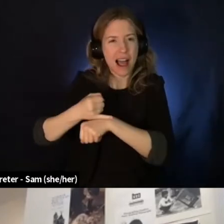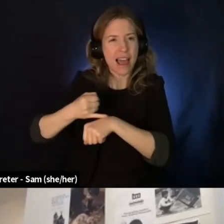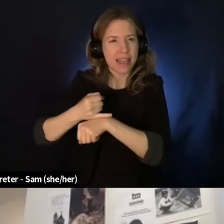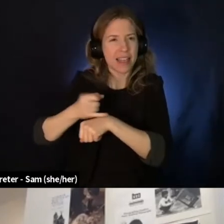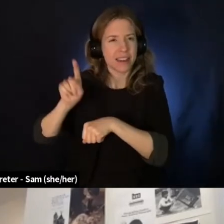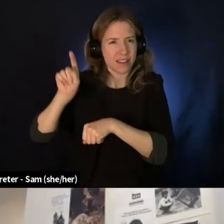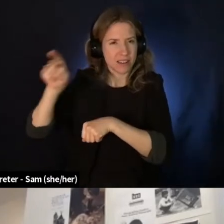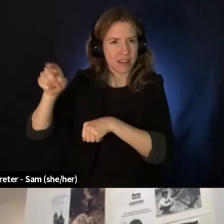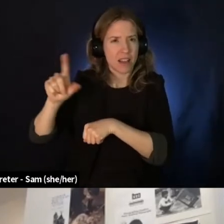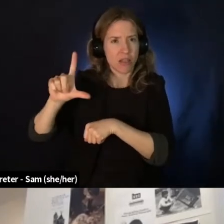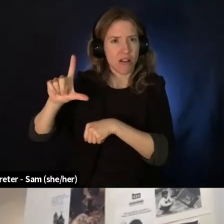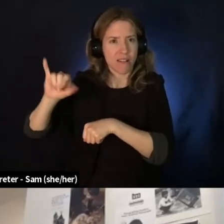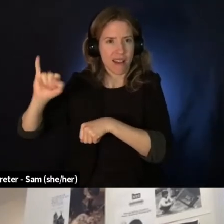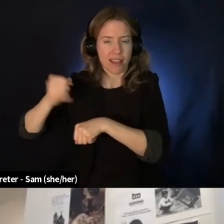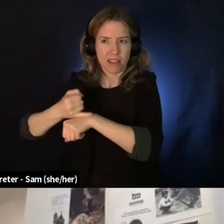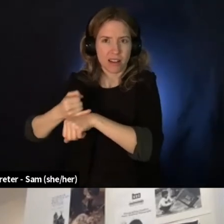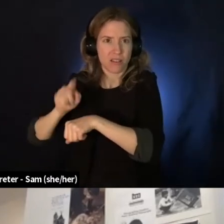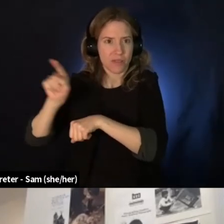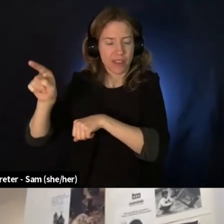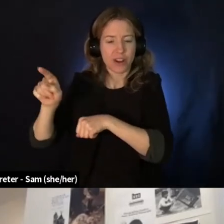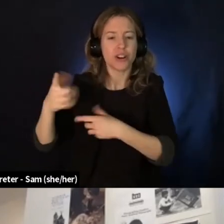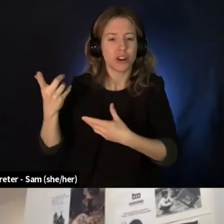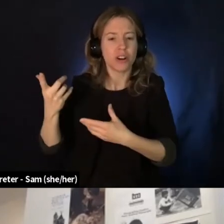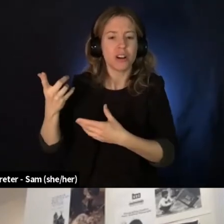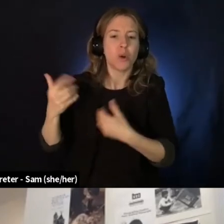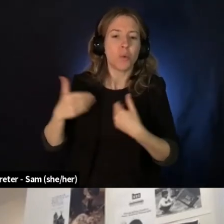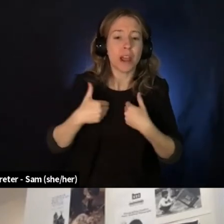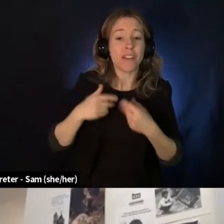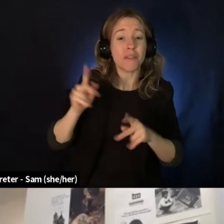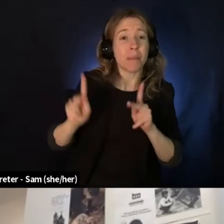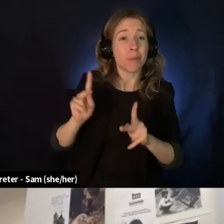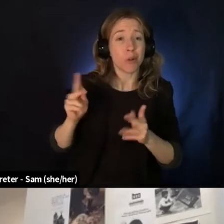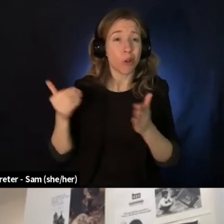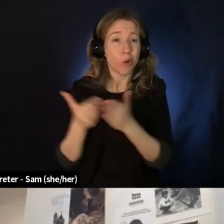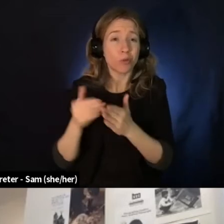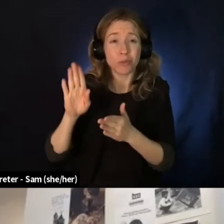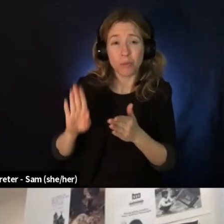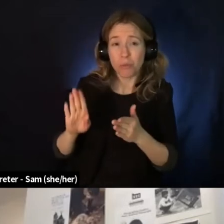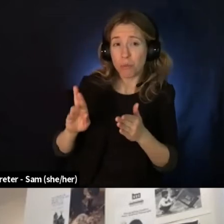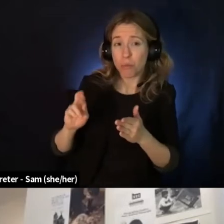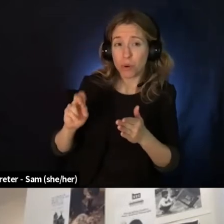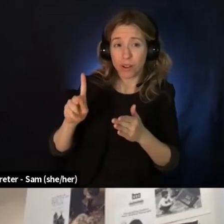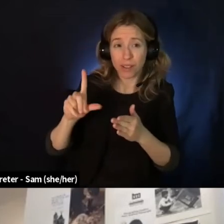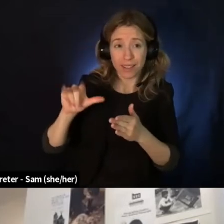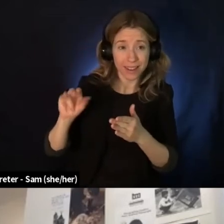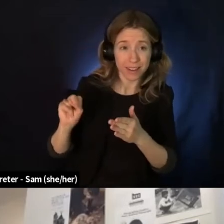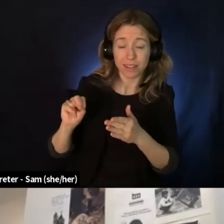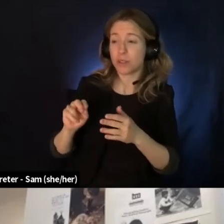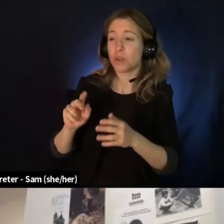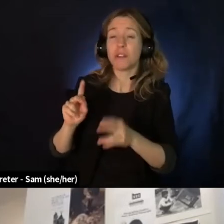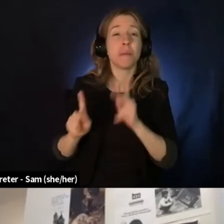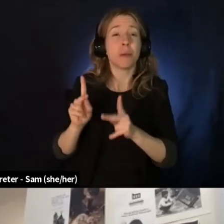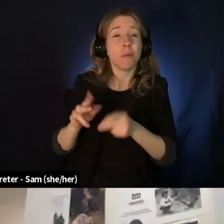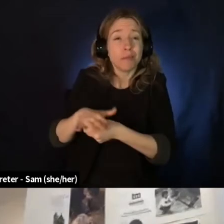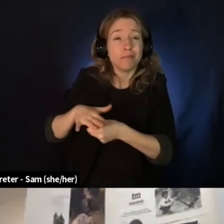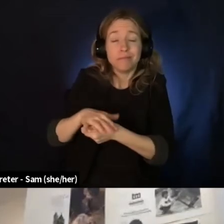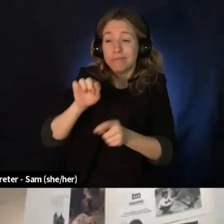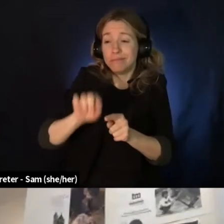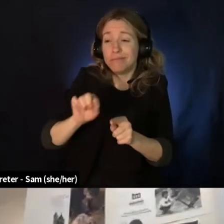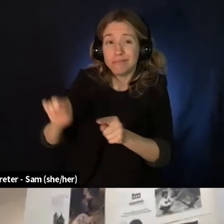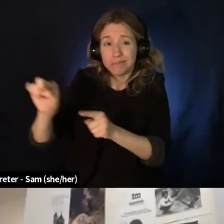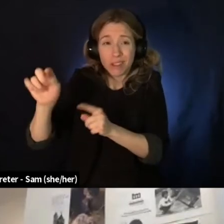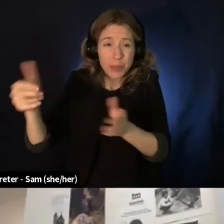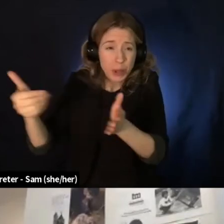allies to us. And our allies went, our territory started just below Albany and went all the way down the